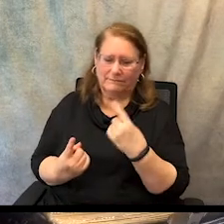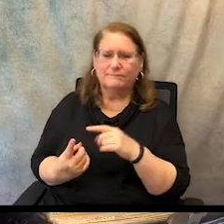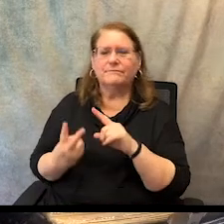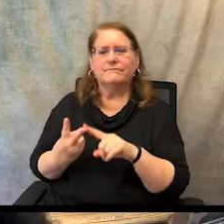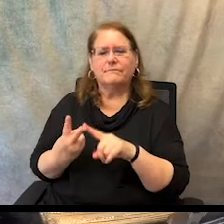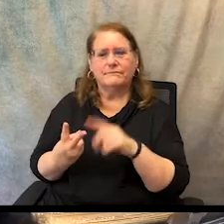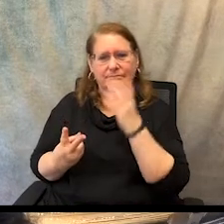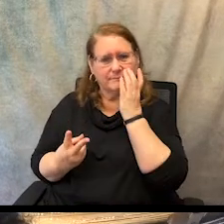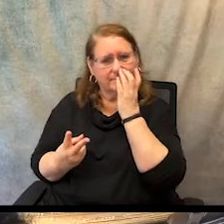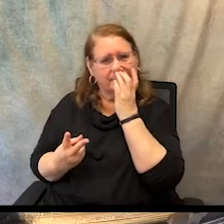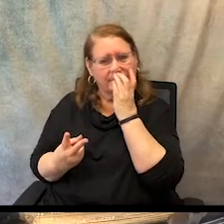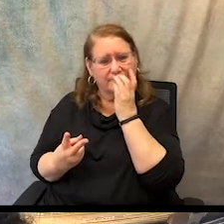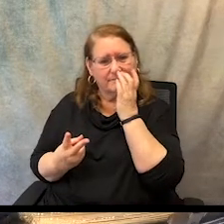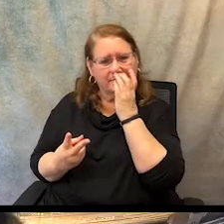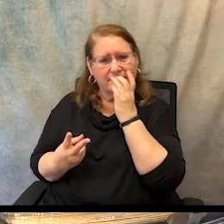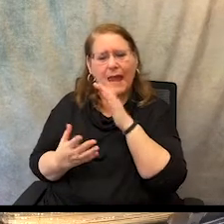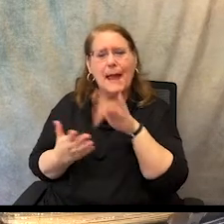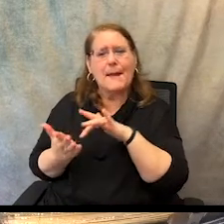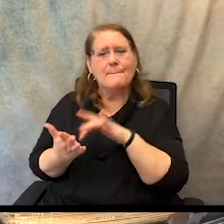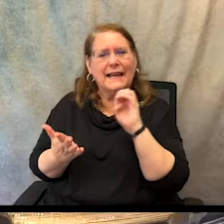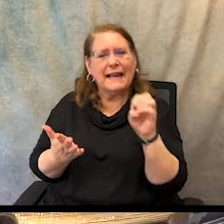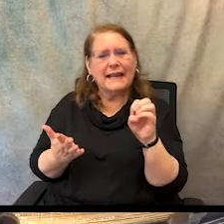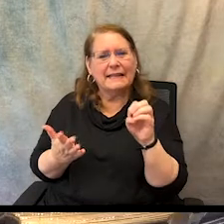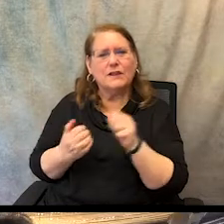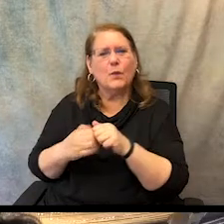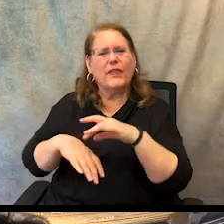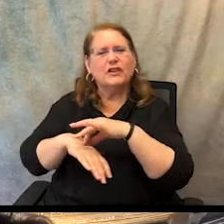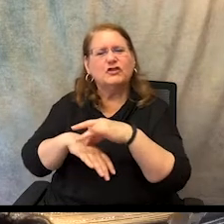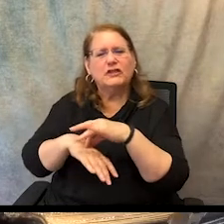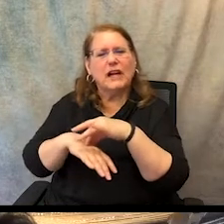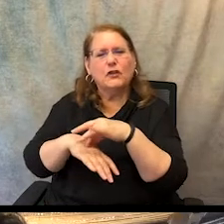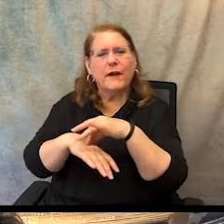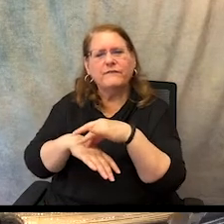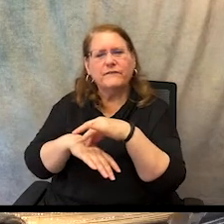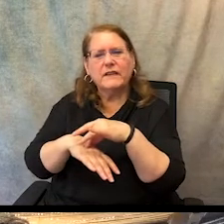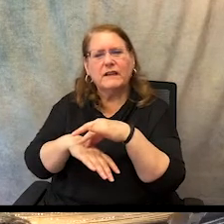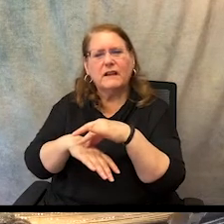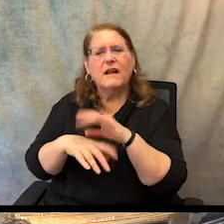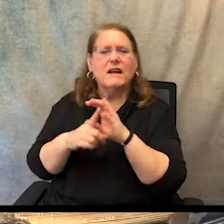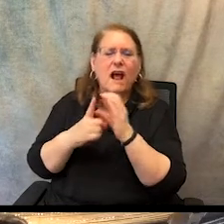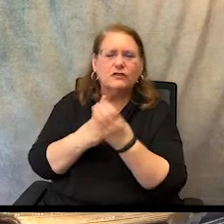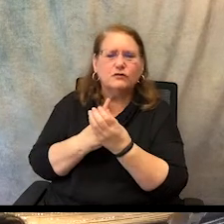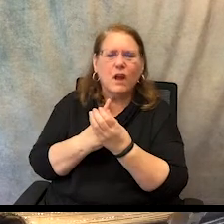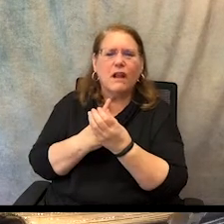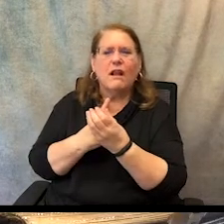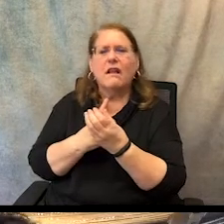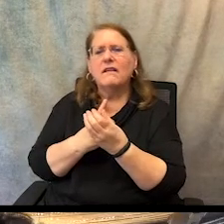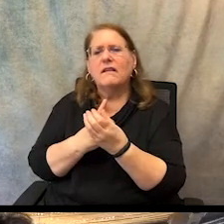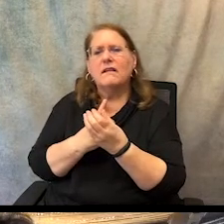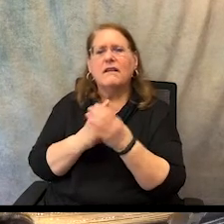other, from the other side, Middle East, you know, with its geographical, with its cultural